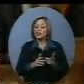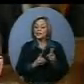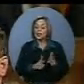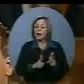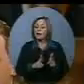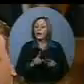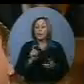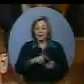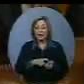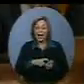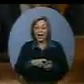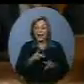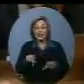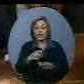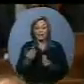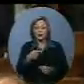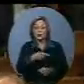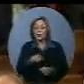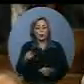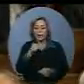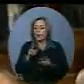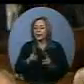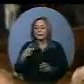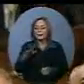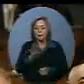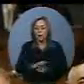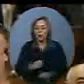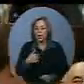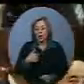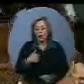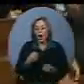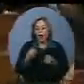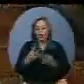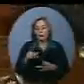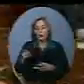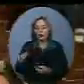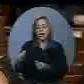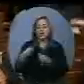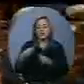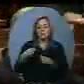by breaking faith with his constituents. I don't need to hear about broken promises from this individual member, Mr. Speaker.